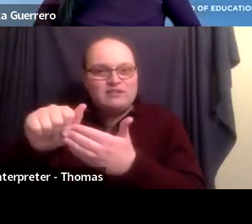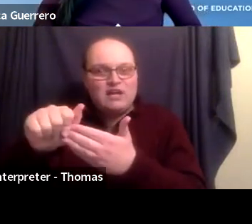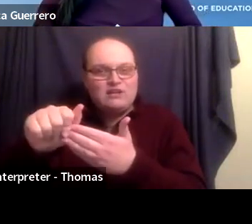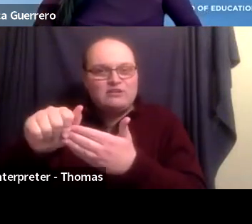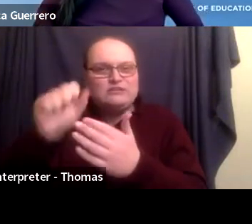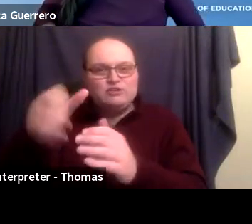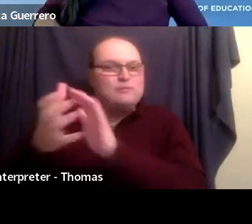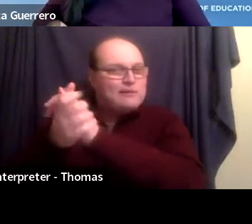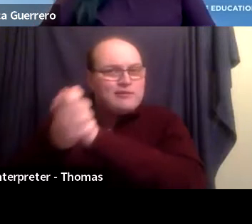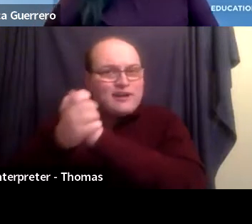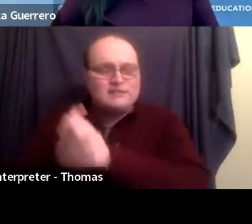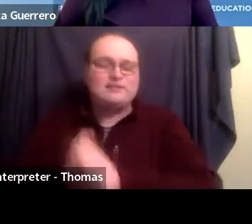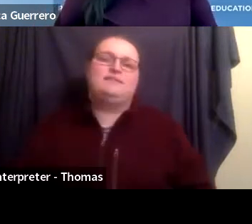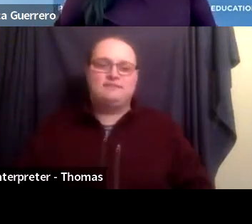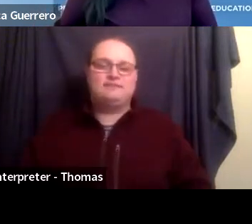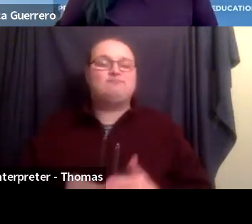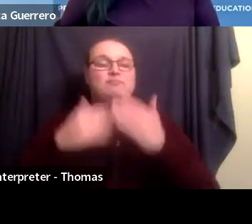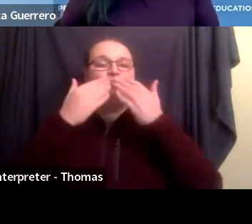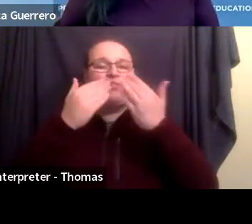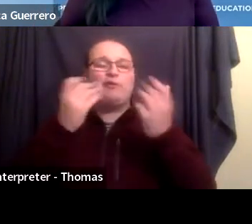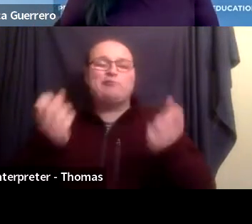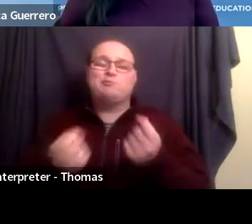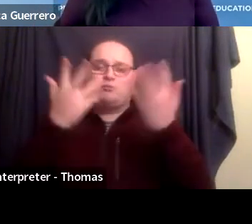congratulated. Thank you very much.